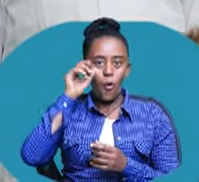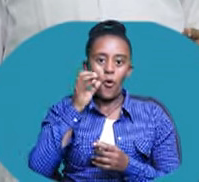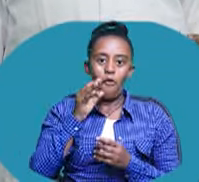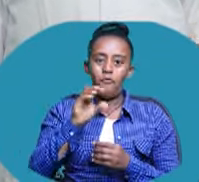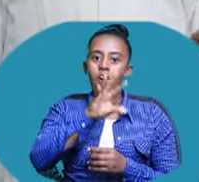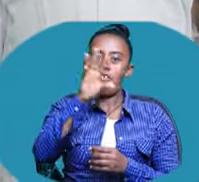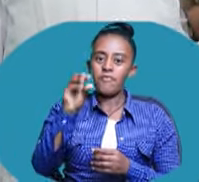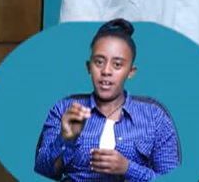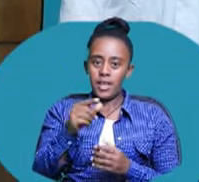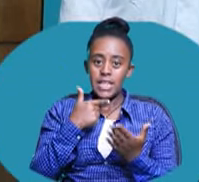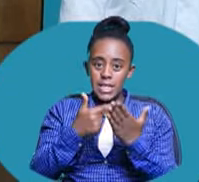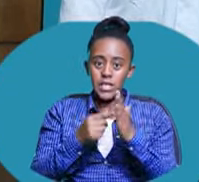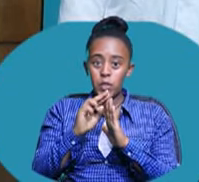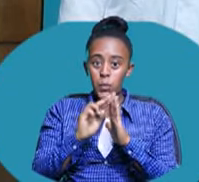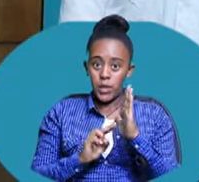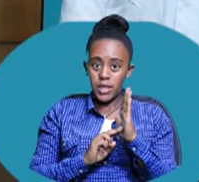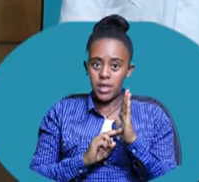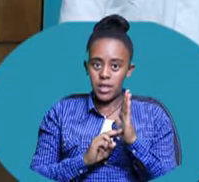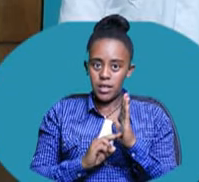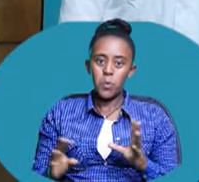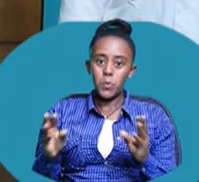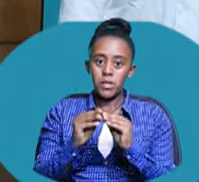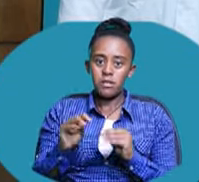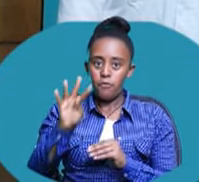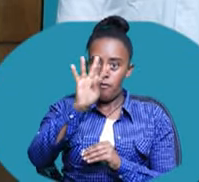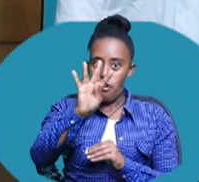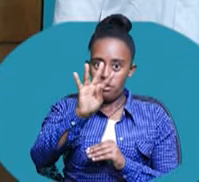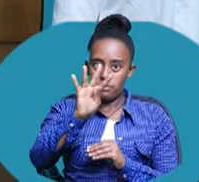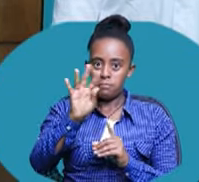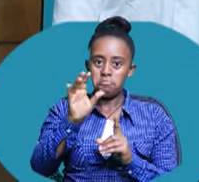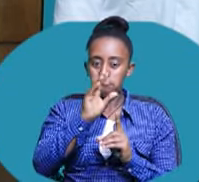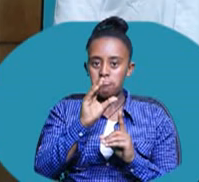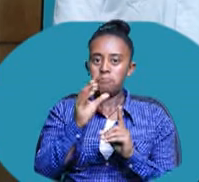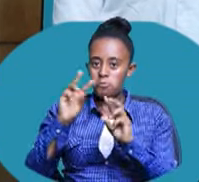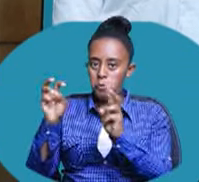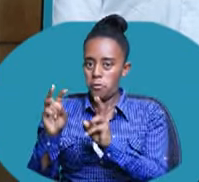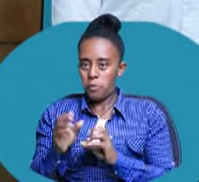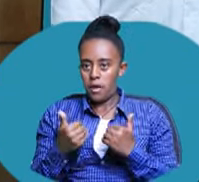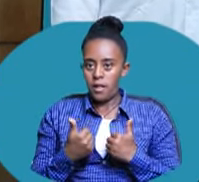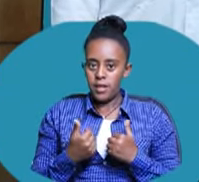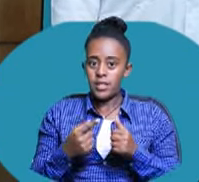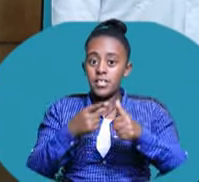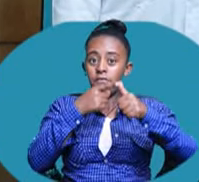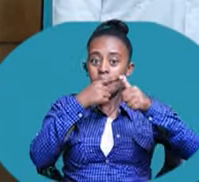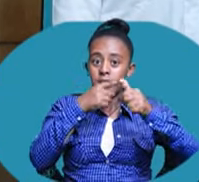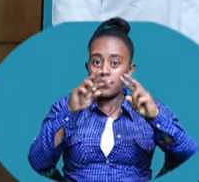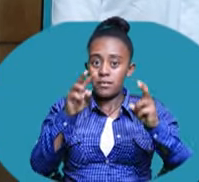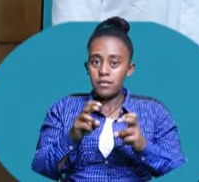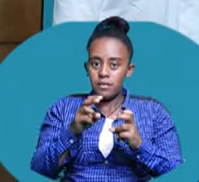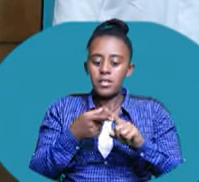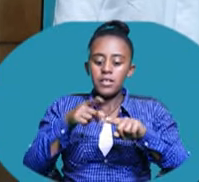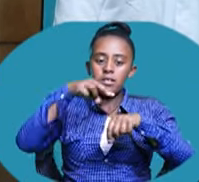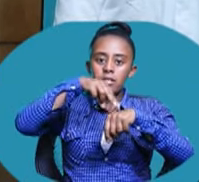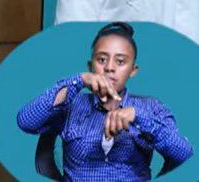This unit consisted 4 subtopics. The first subtopic, Restoration